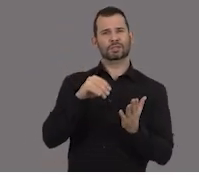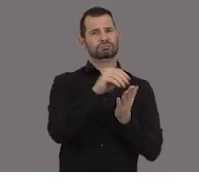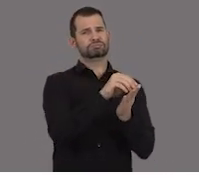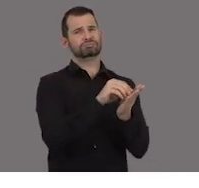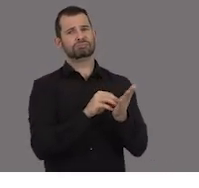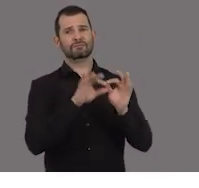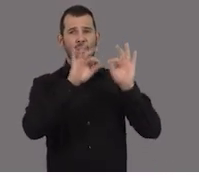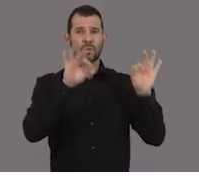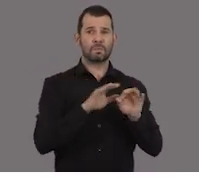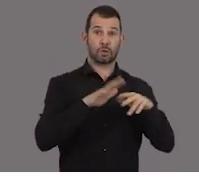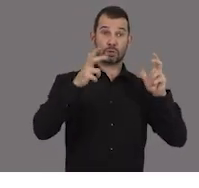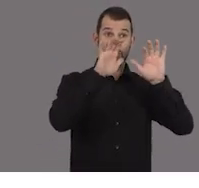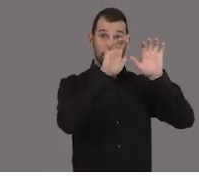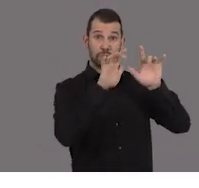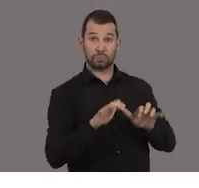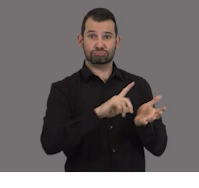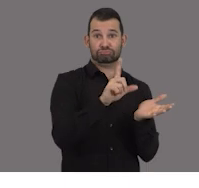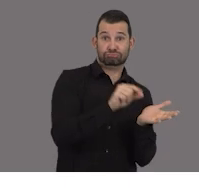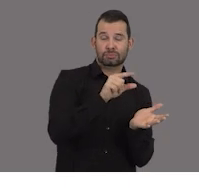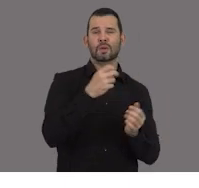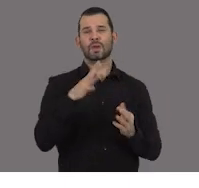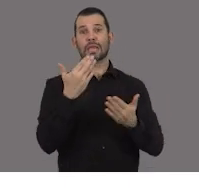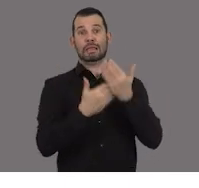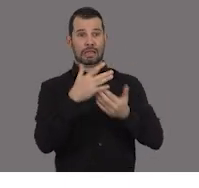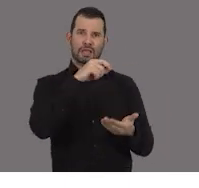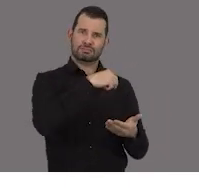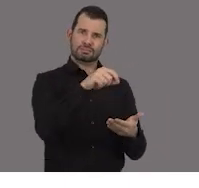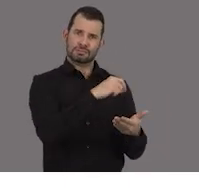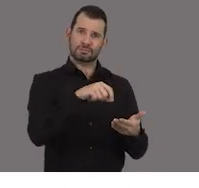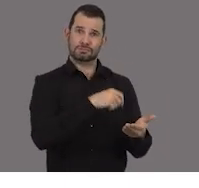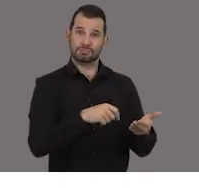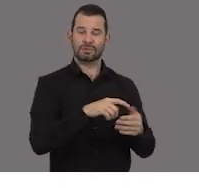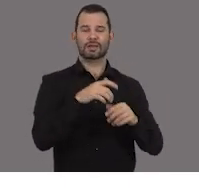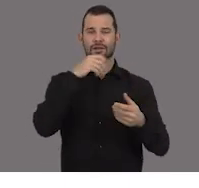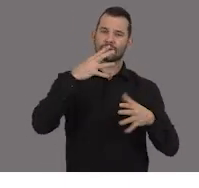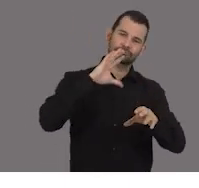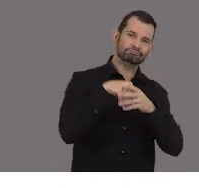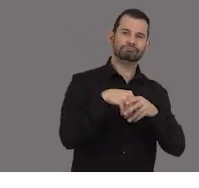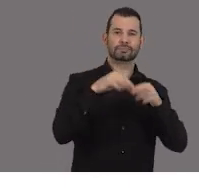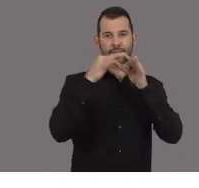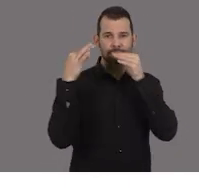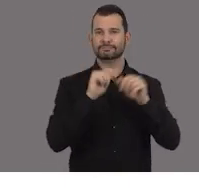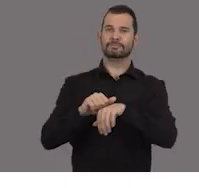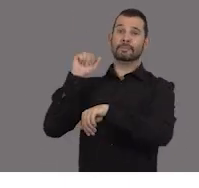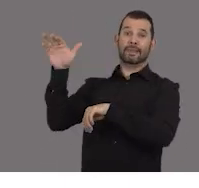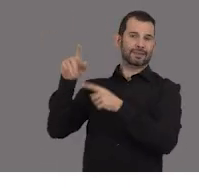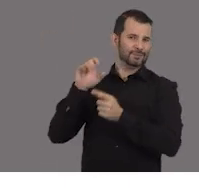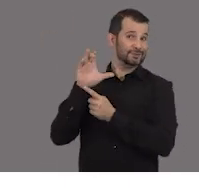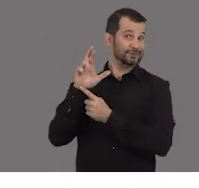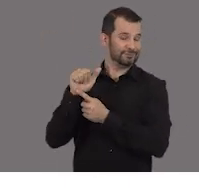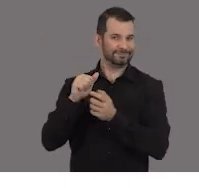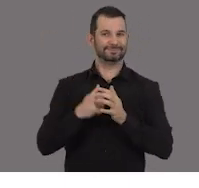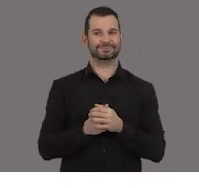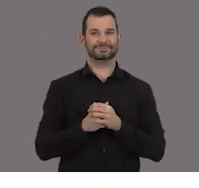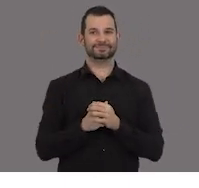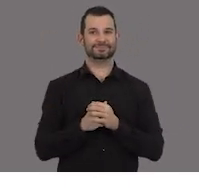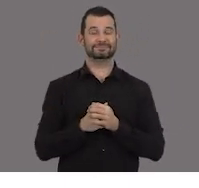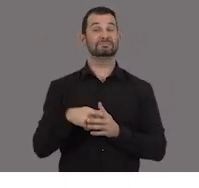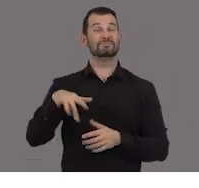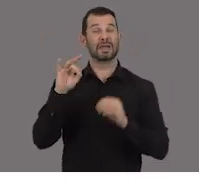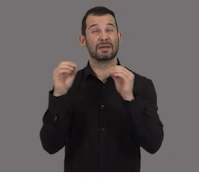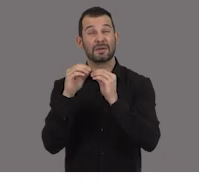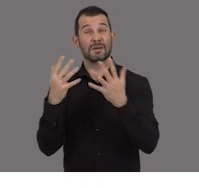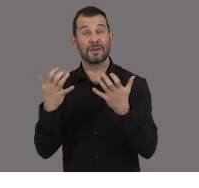or territory, filing out the forms on computer or by hand and mailing them to the CRA.